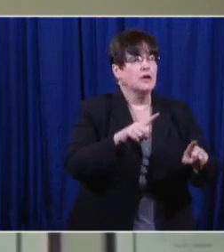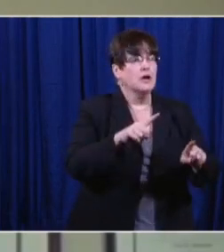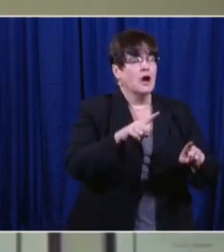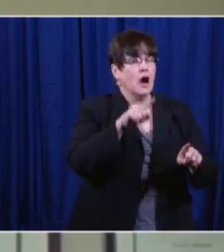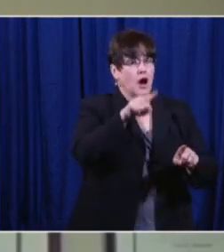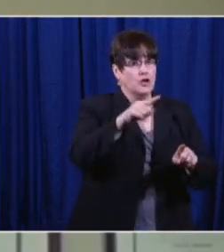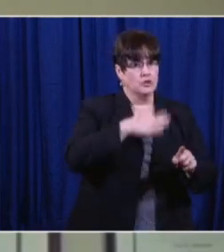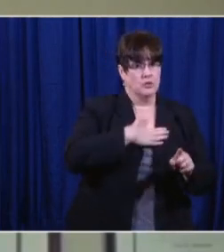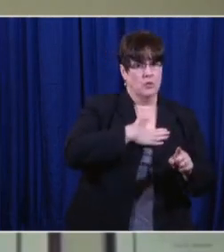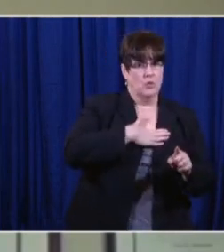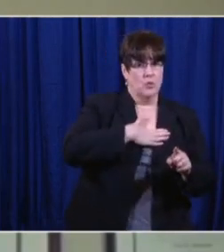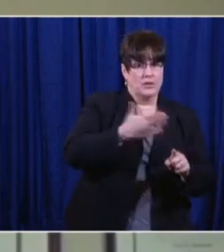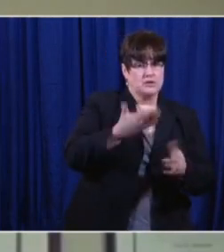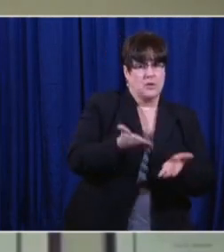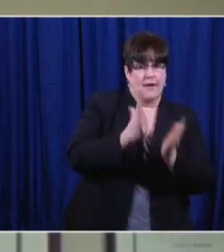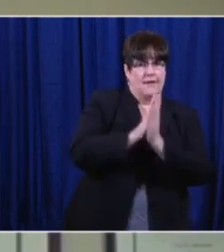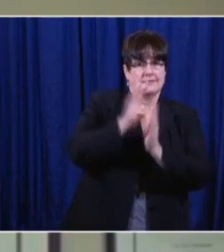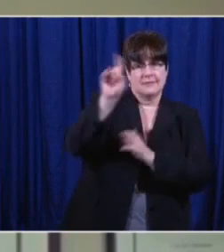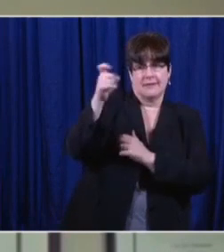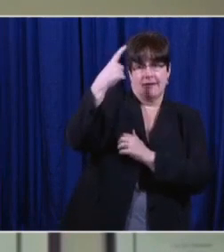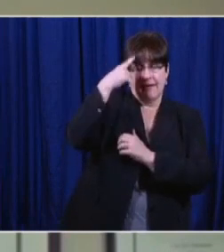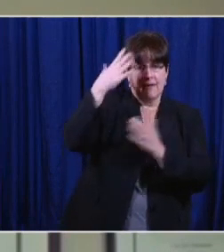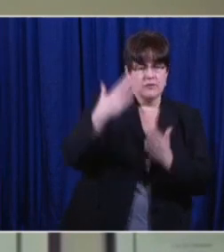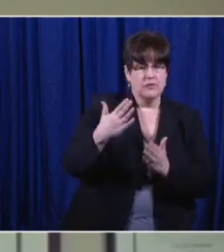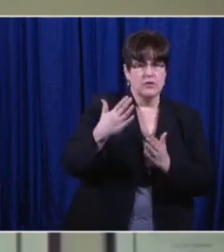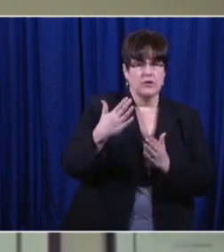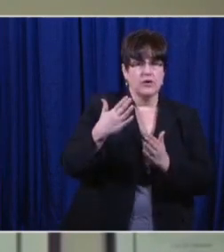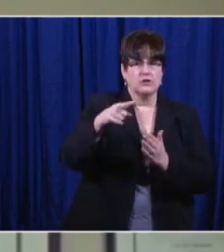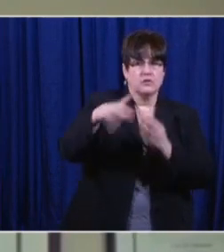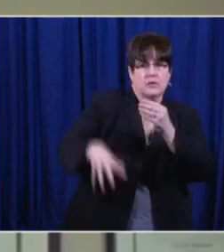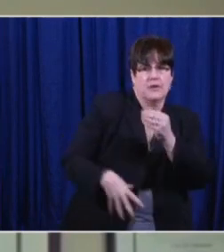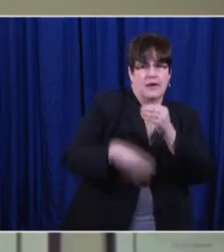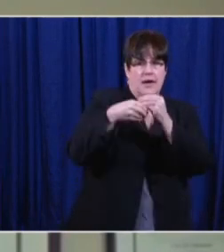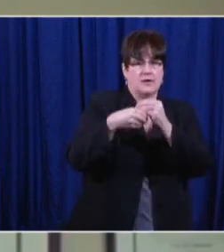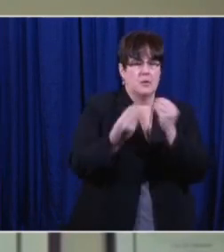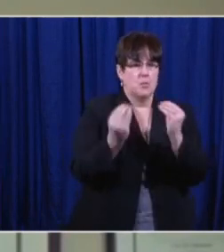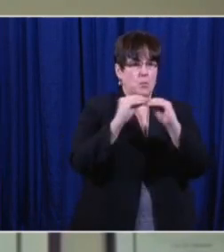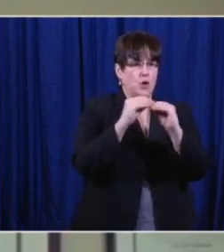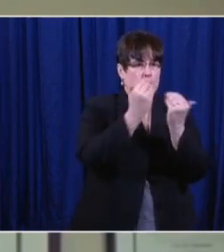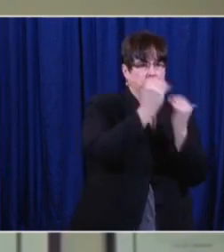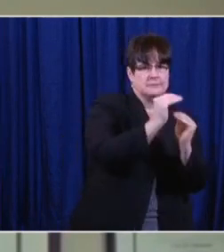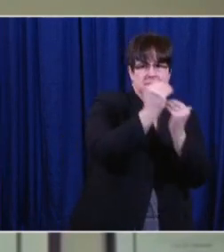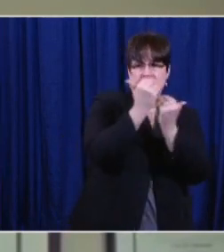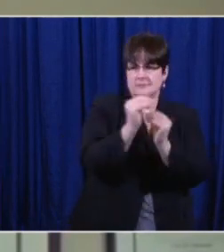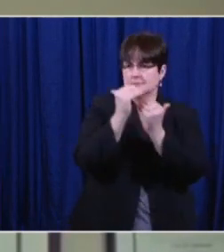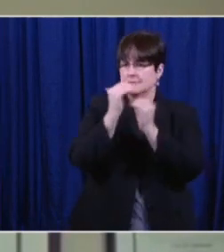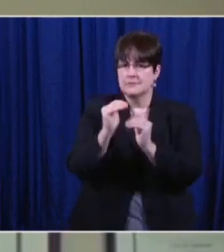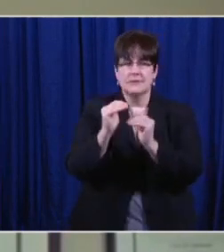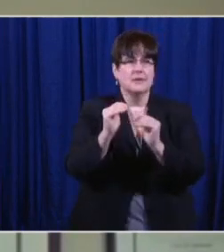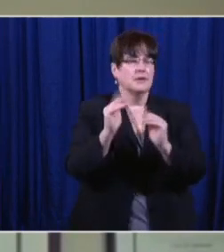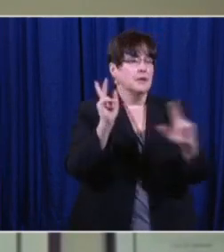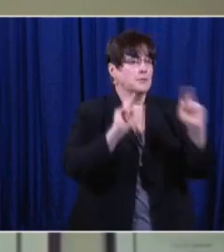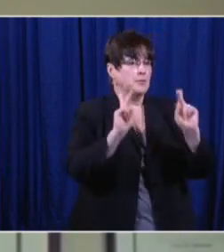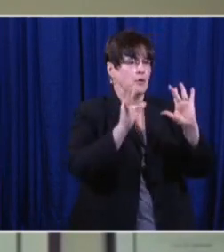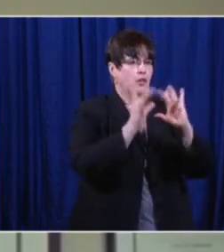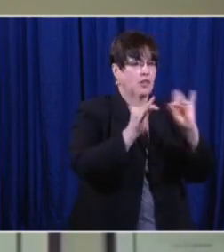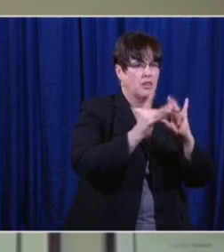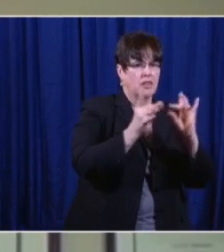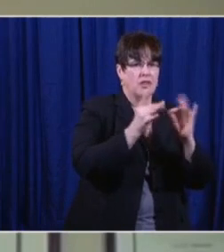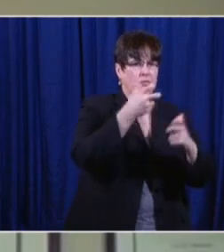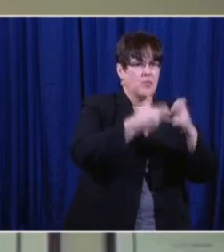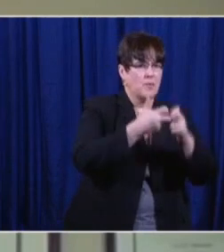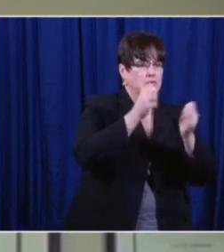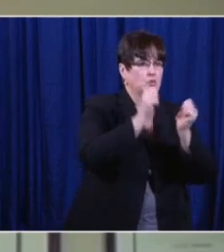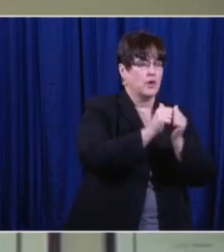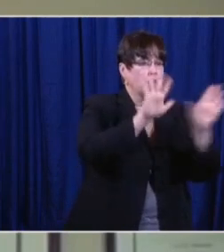the governor to start making some additional restrictions? Everybody keeps talking about weddings and funerals.